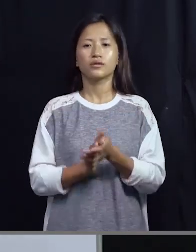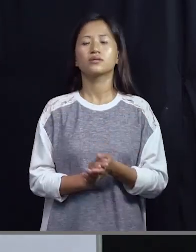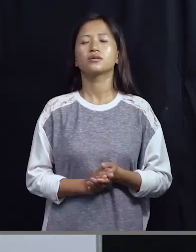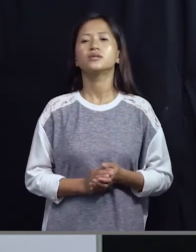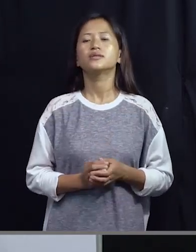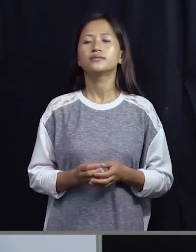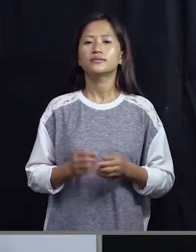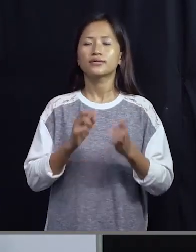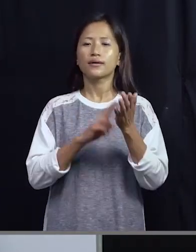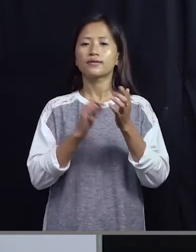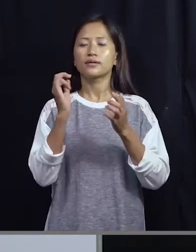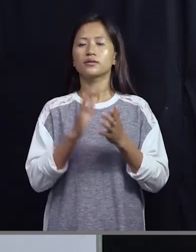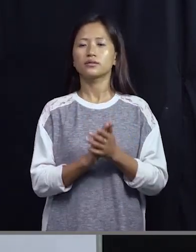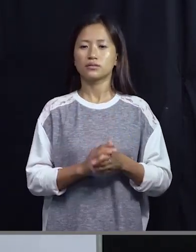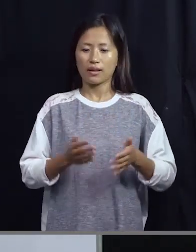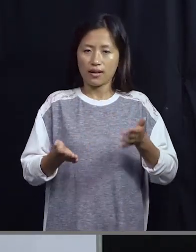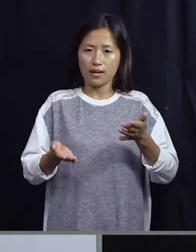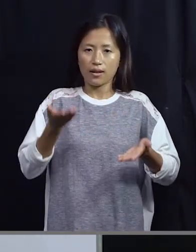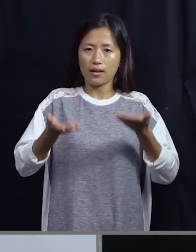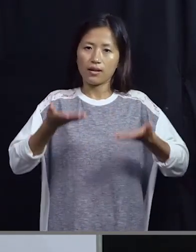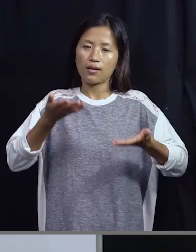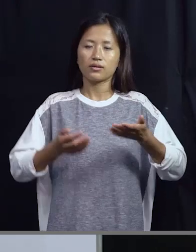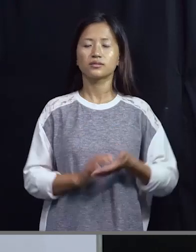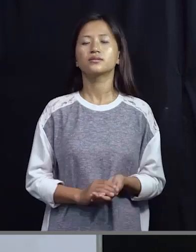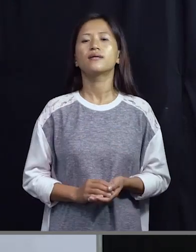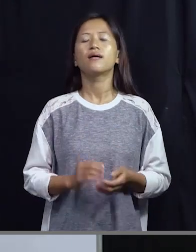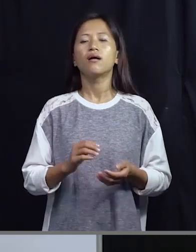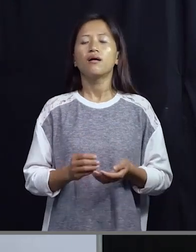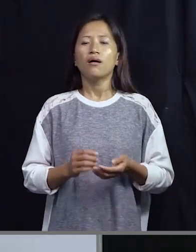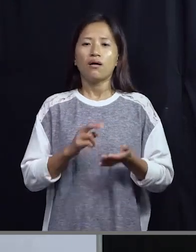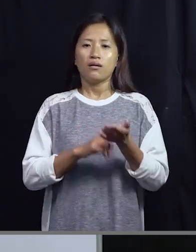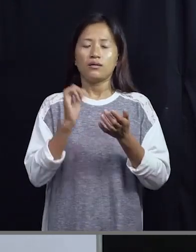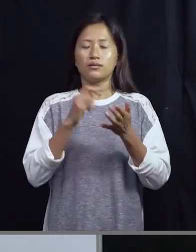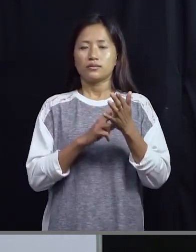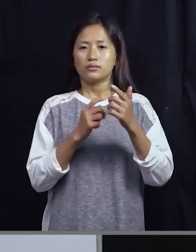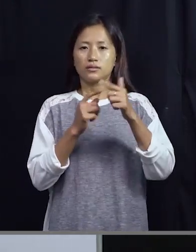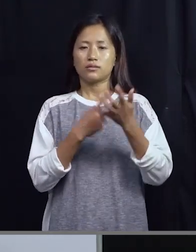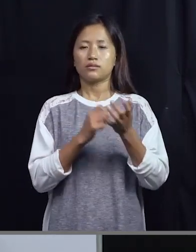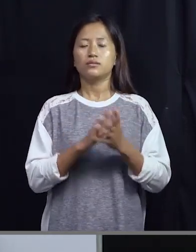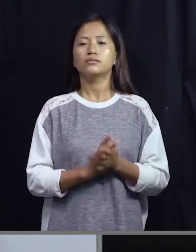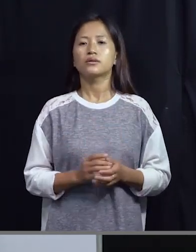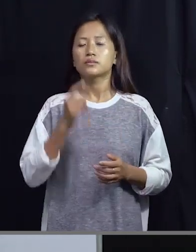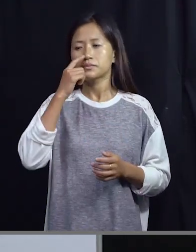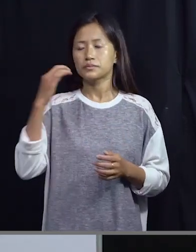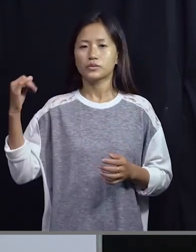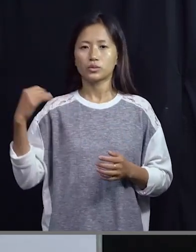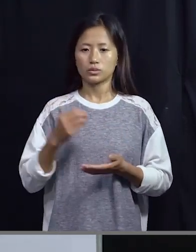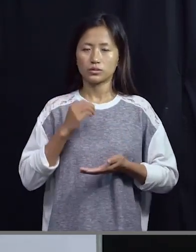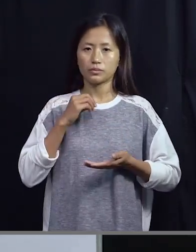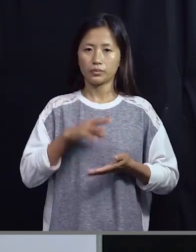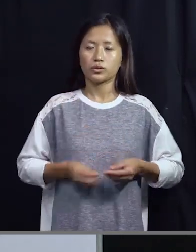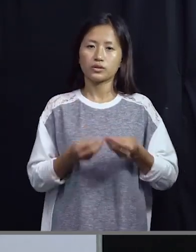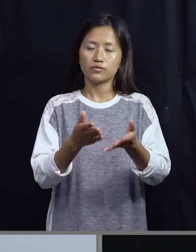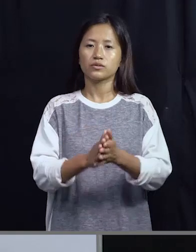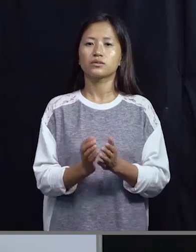light nitrogen. So the DNA daughter DNA molecules, or the new daughter molecules produced, they are hybrid,